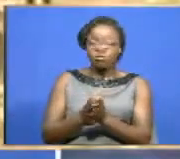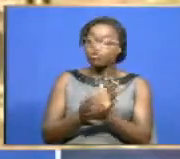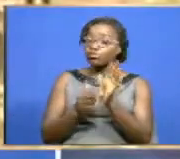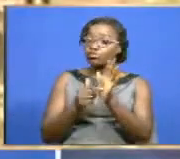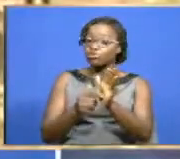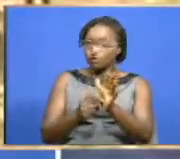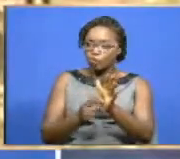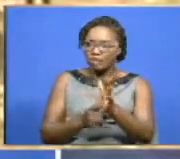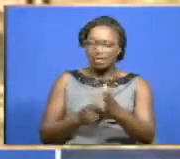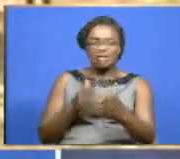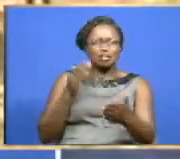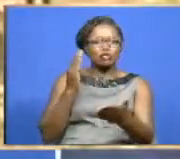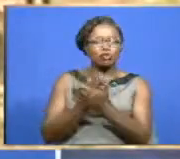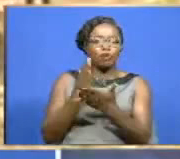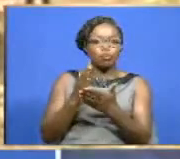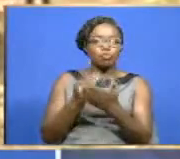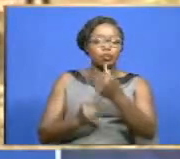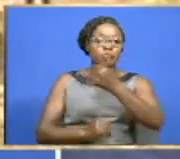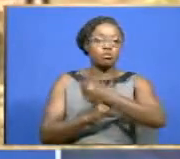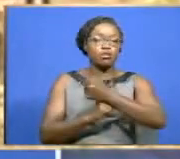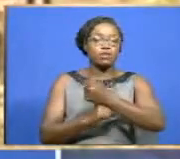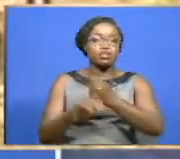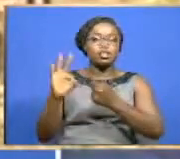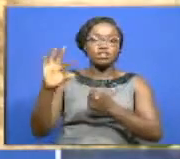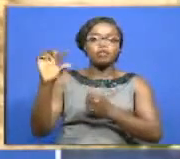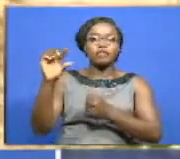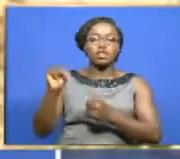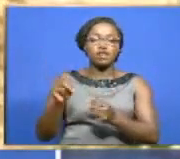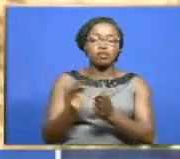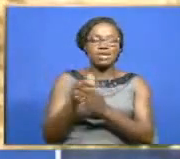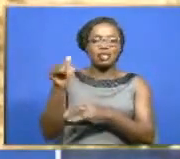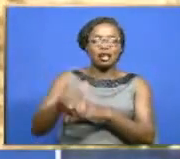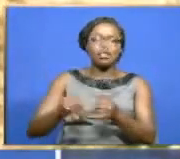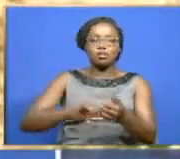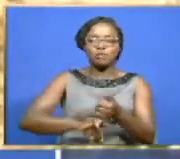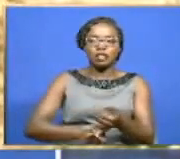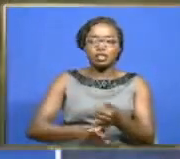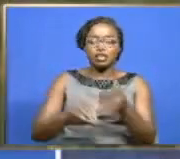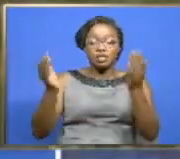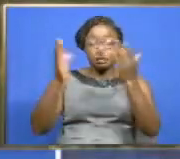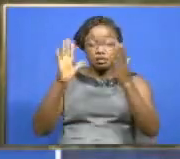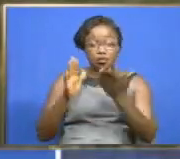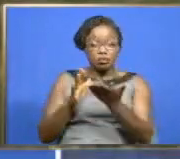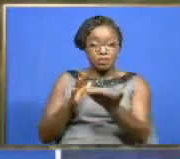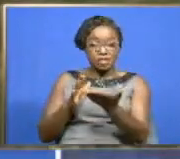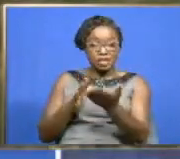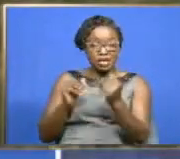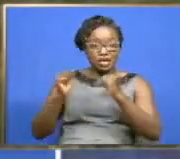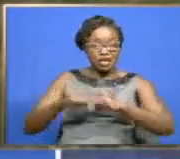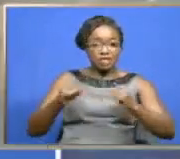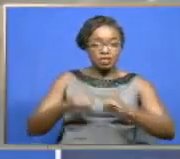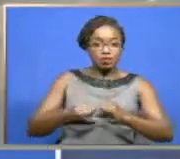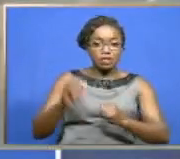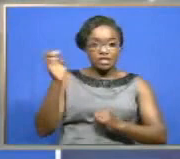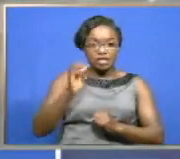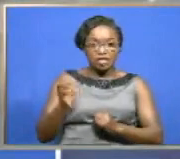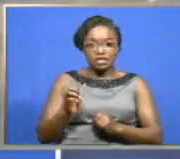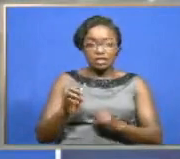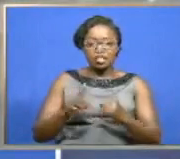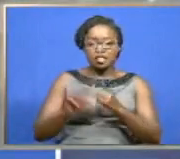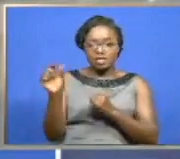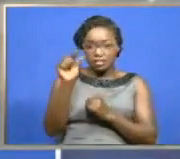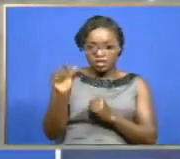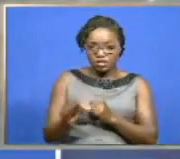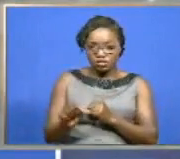retrogressive FGM practice alongside early marriages. The ceremony will be held following an agreement among elders from six regions